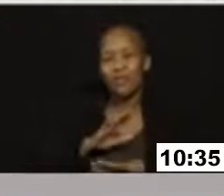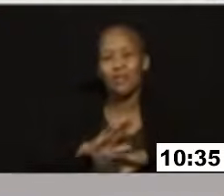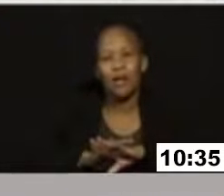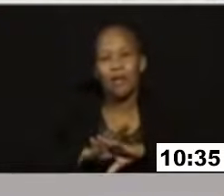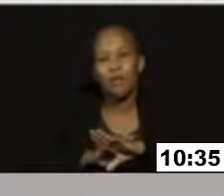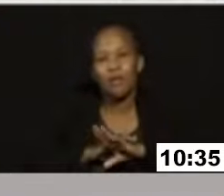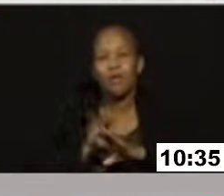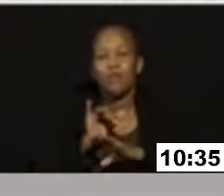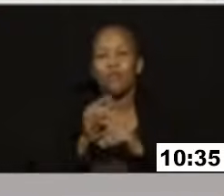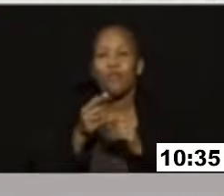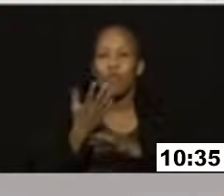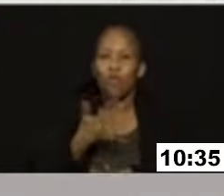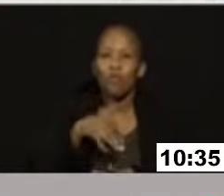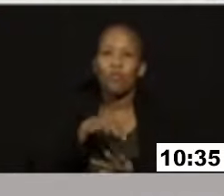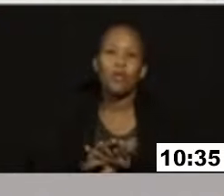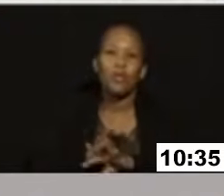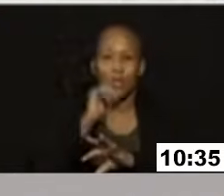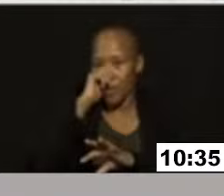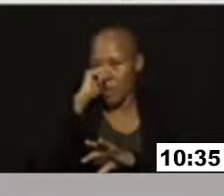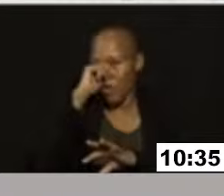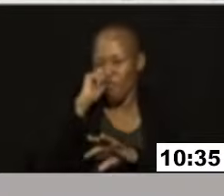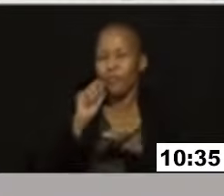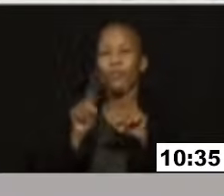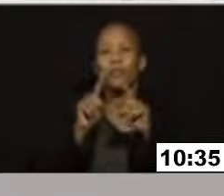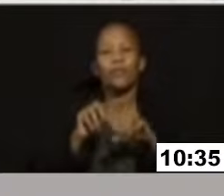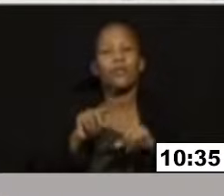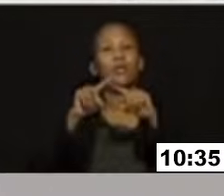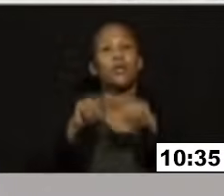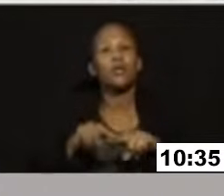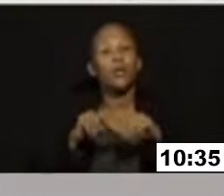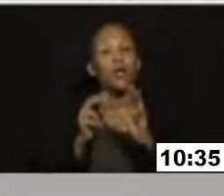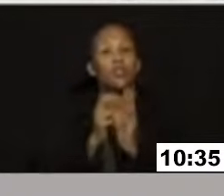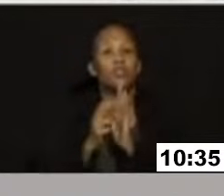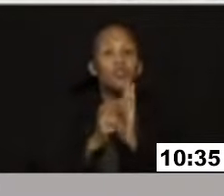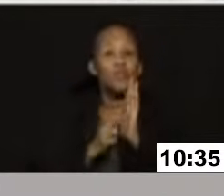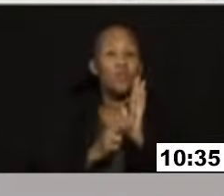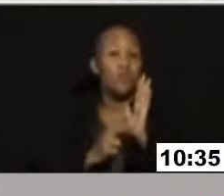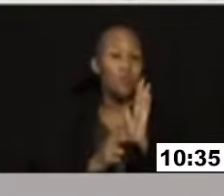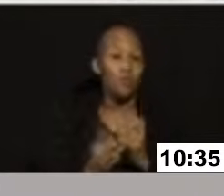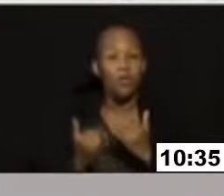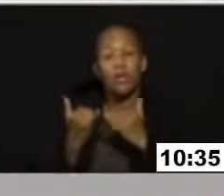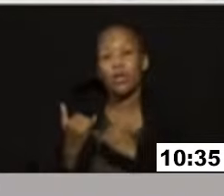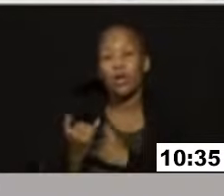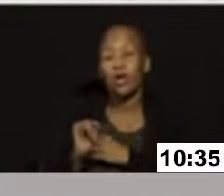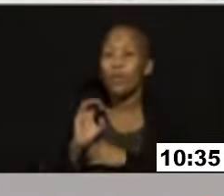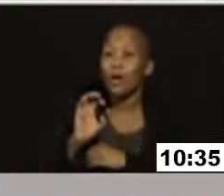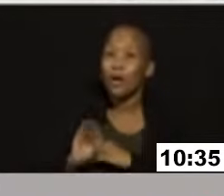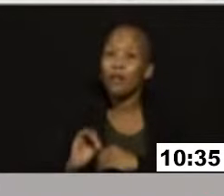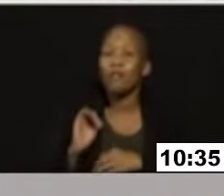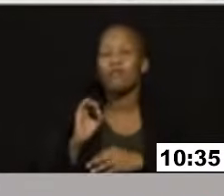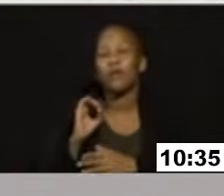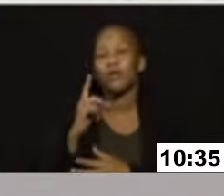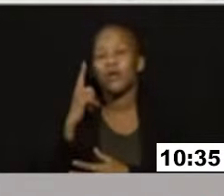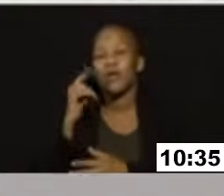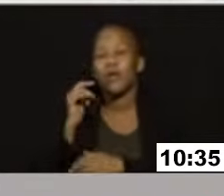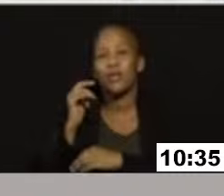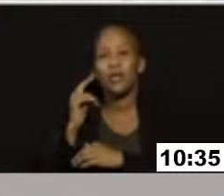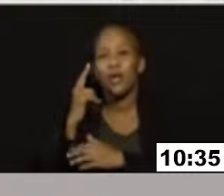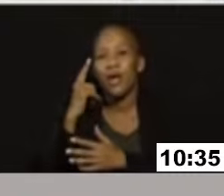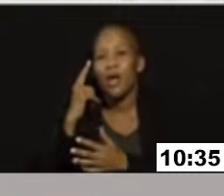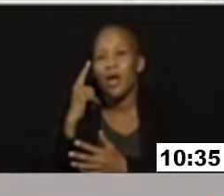on the condemnation, but the reliance on the rule. You then get to the affidavit itself, and you